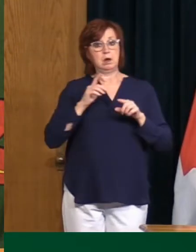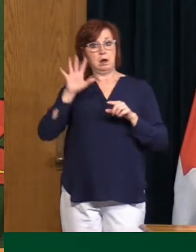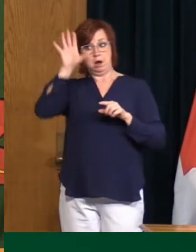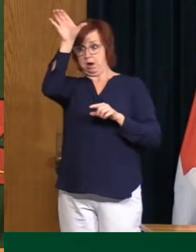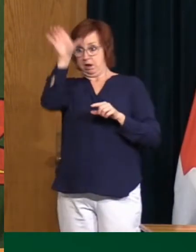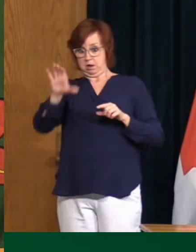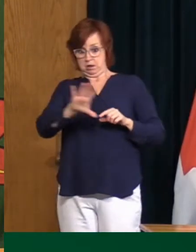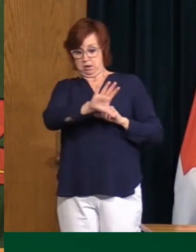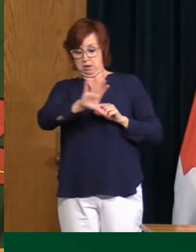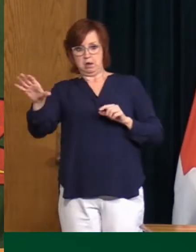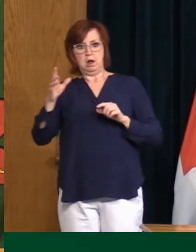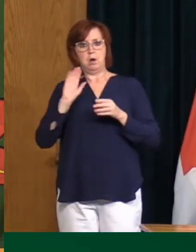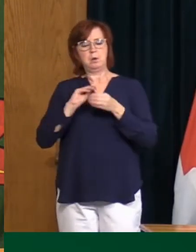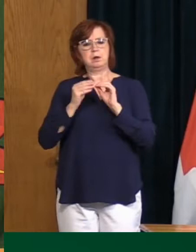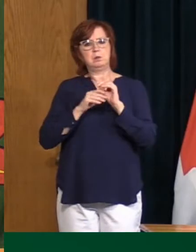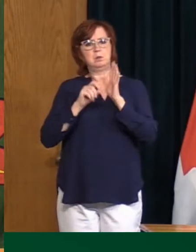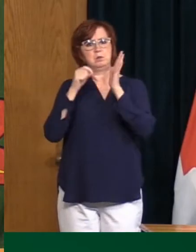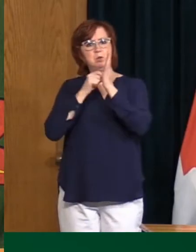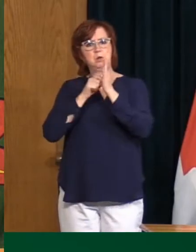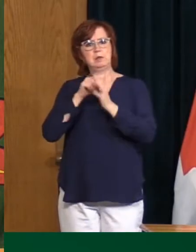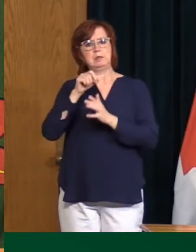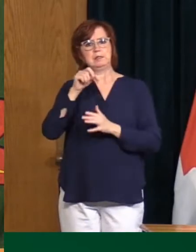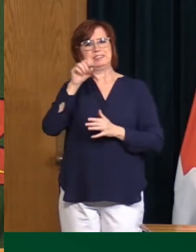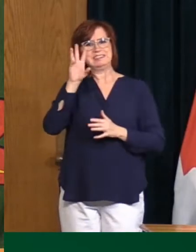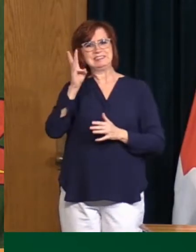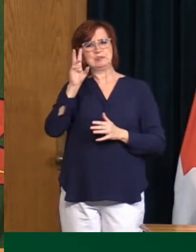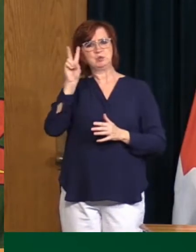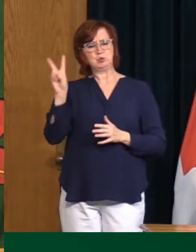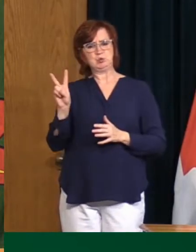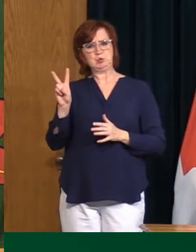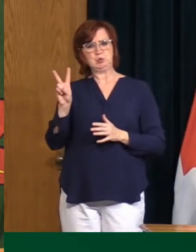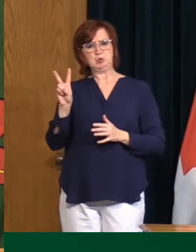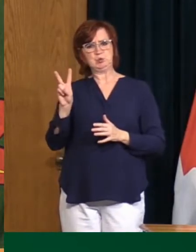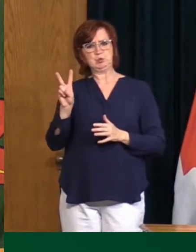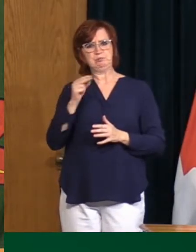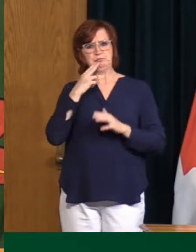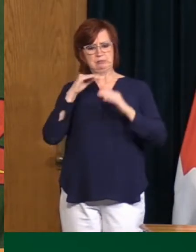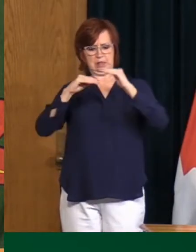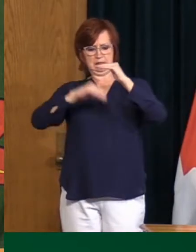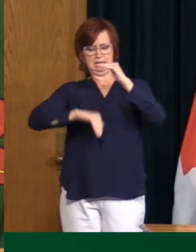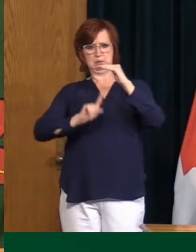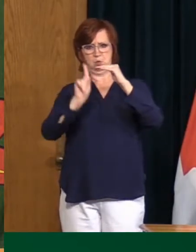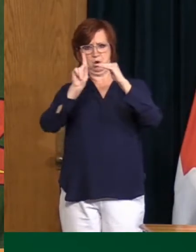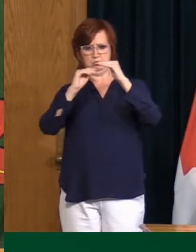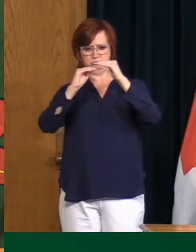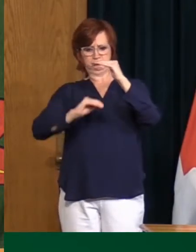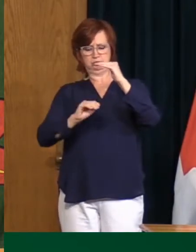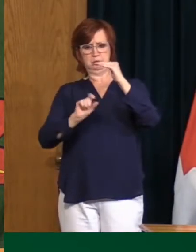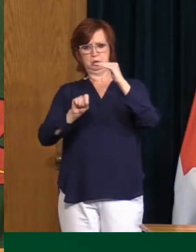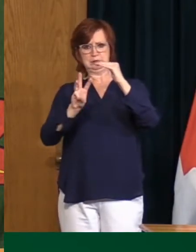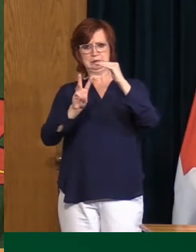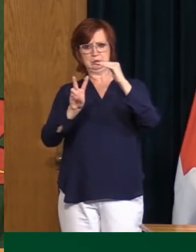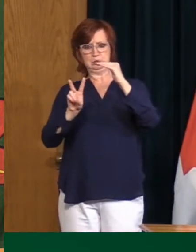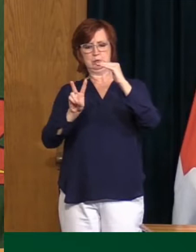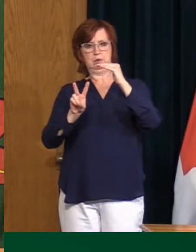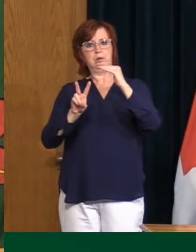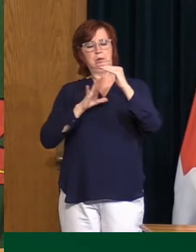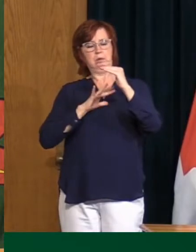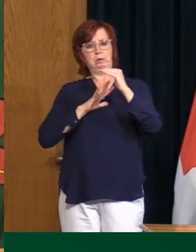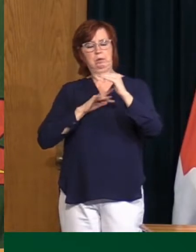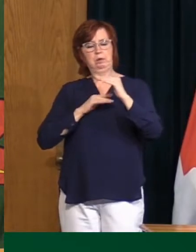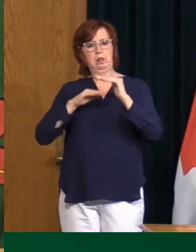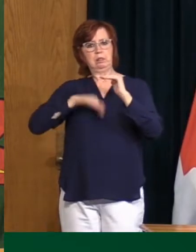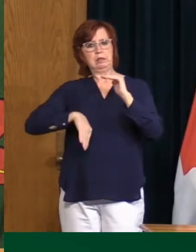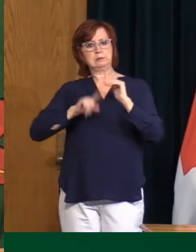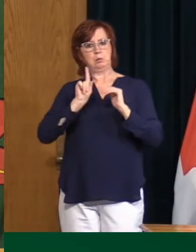at 0.62. And that again is a reflection of the vigilance that all of you following preventative measures, and shows us why we need to stay together